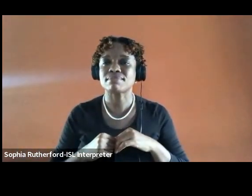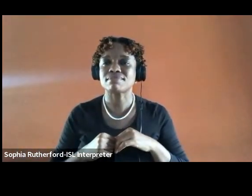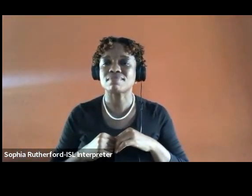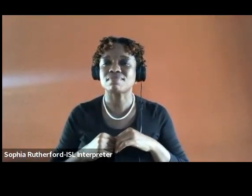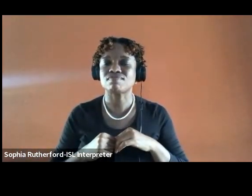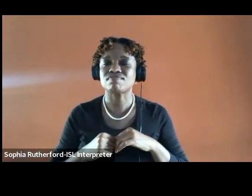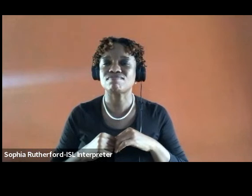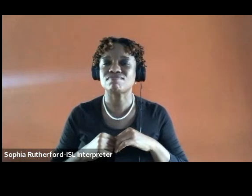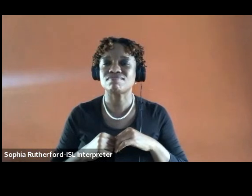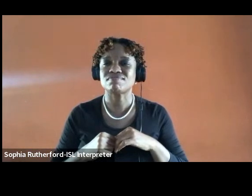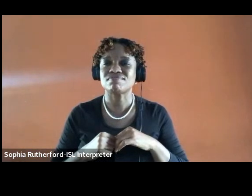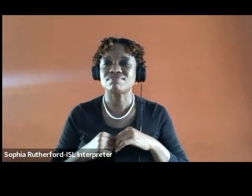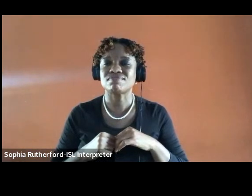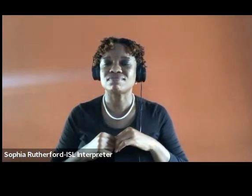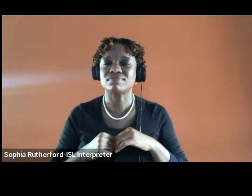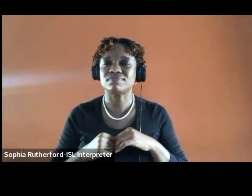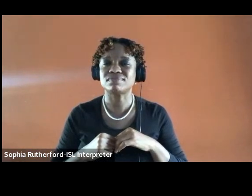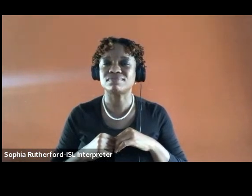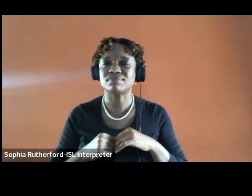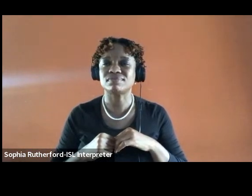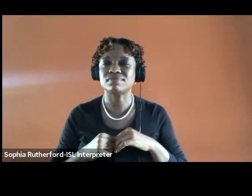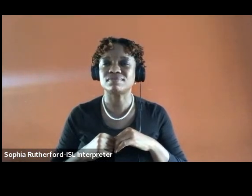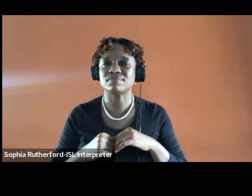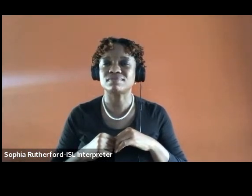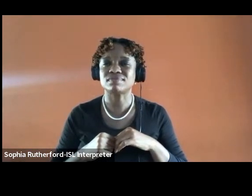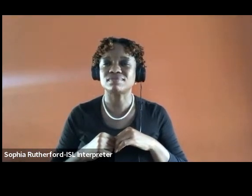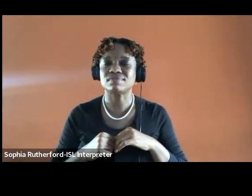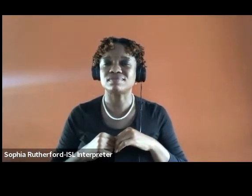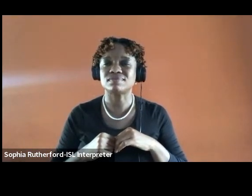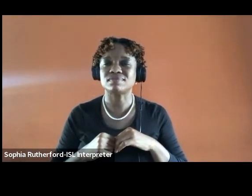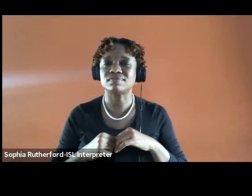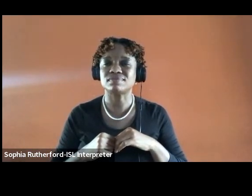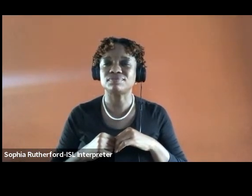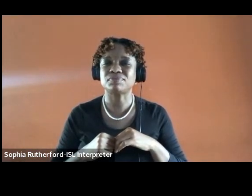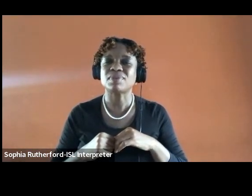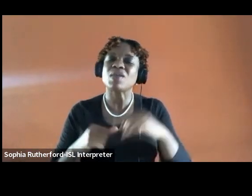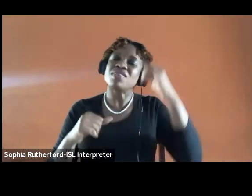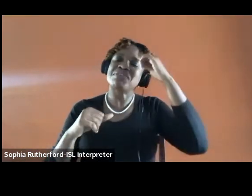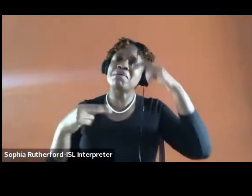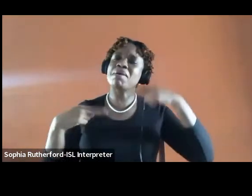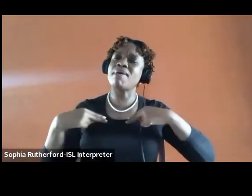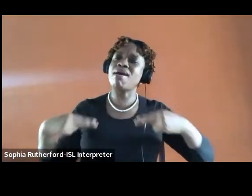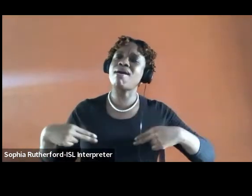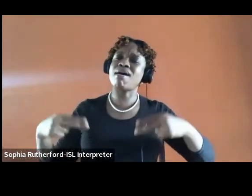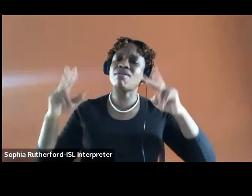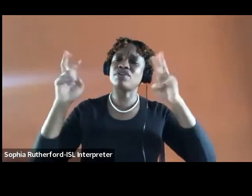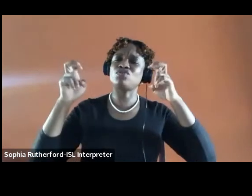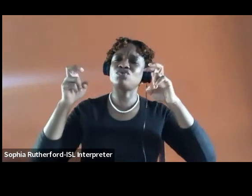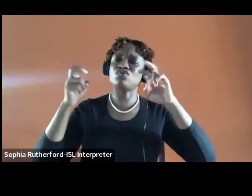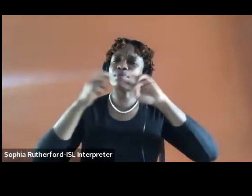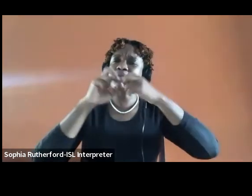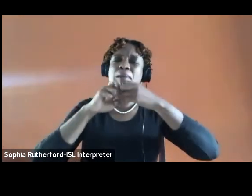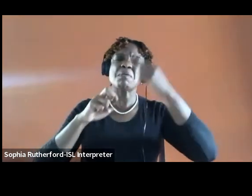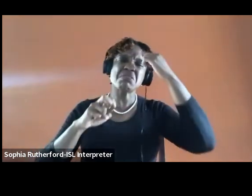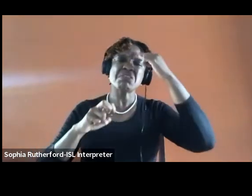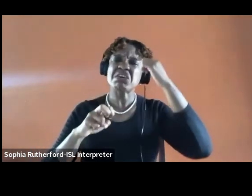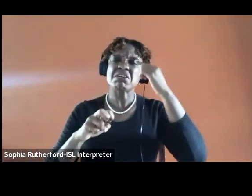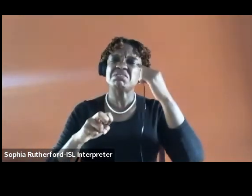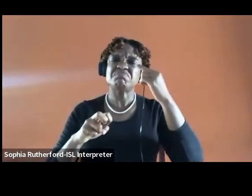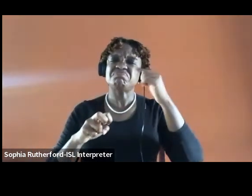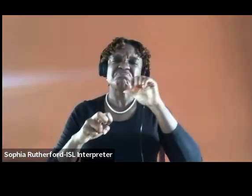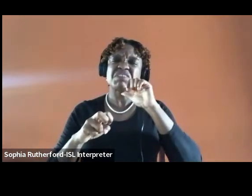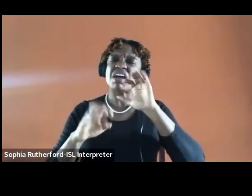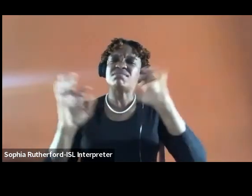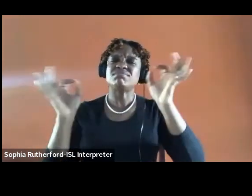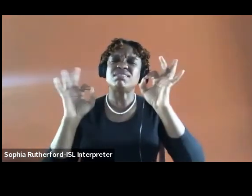not capturing health issues under a small umbrella, but it is much wider than where we are